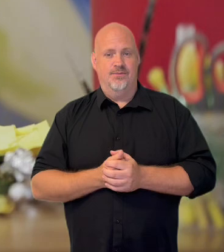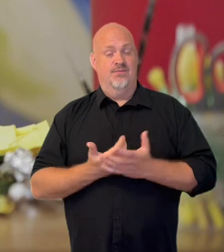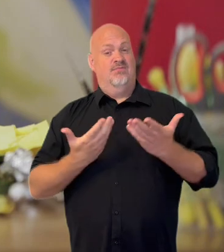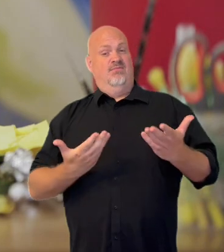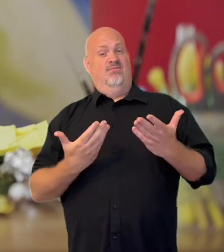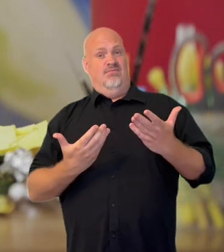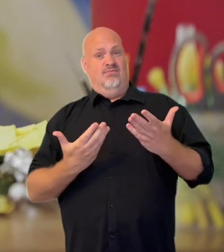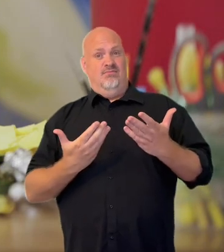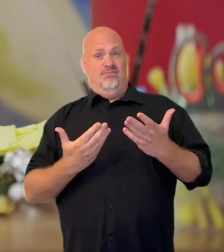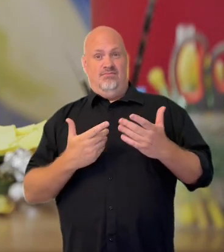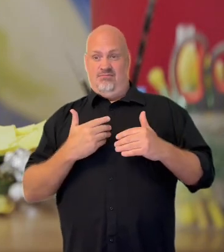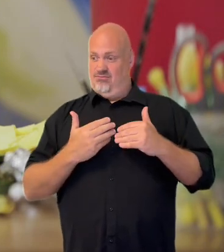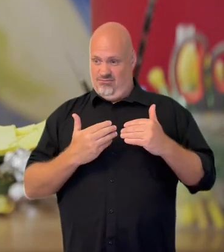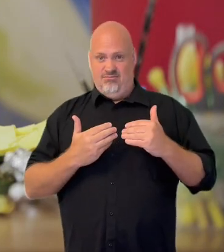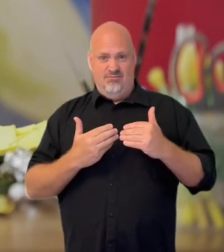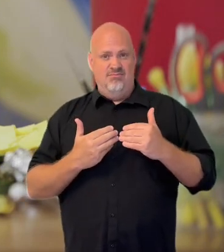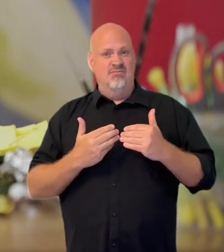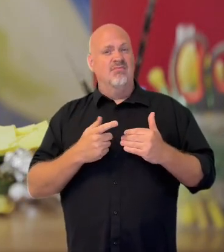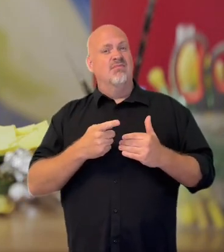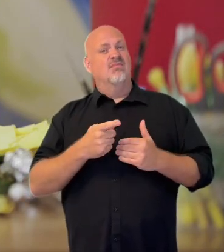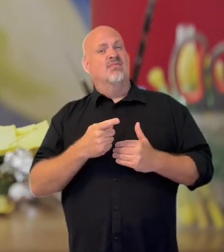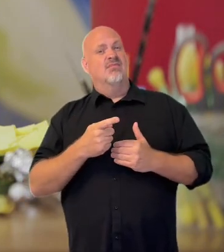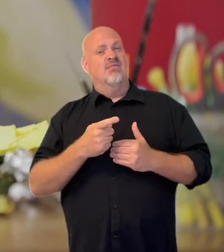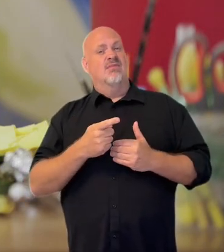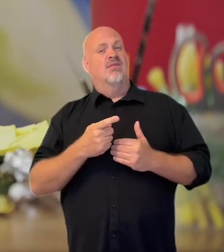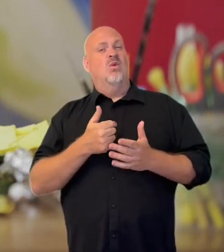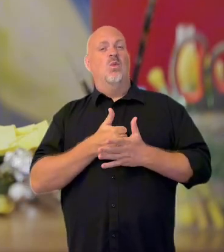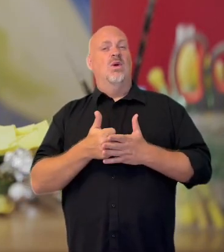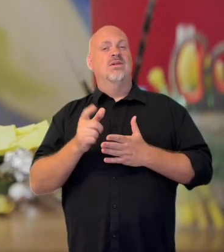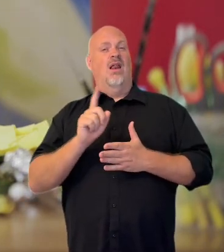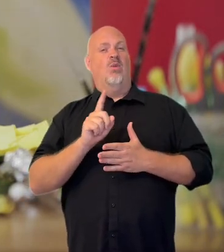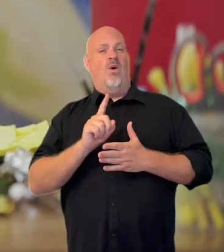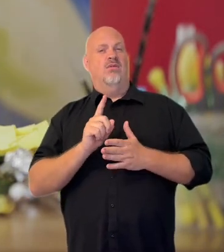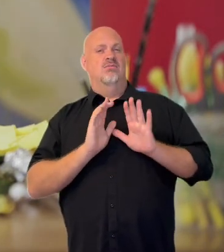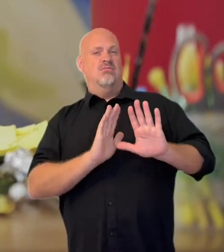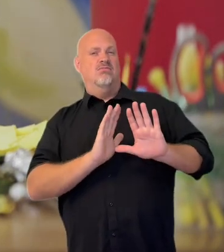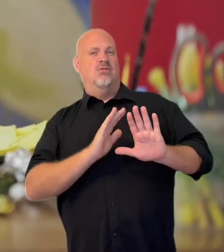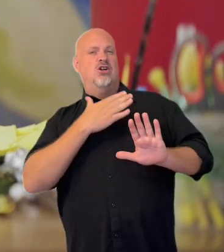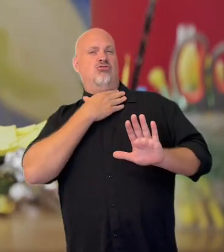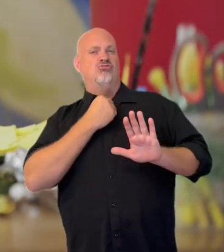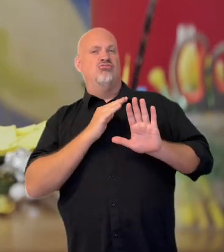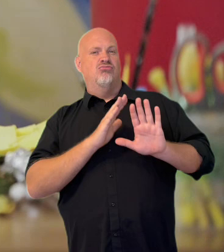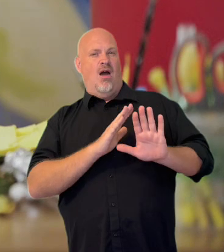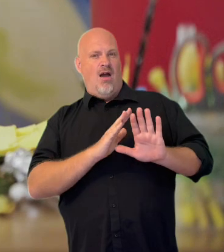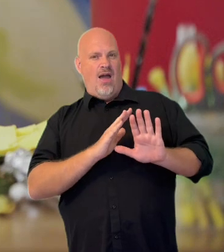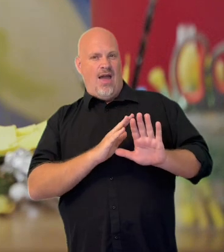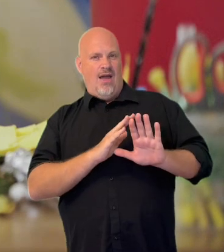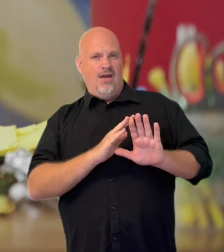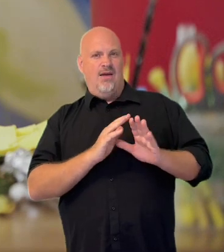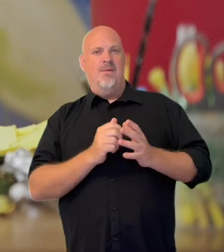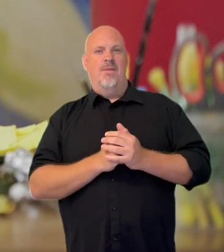the rest of your inside of the flower. So I'm going to show you 2 ways to make the little